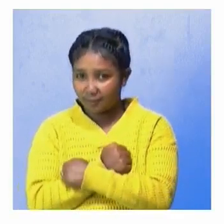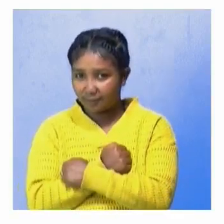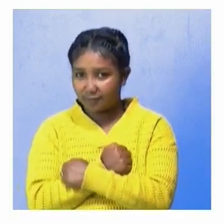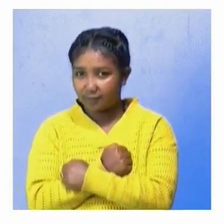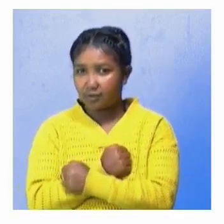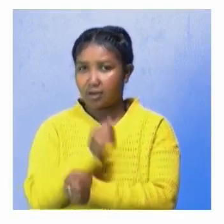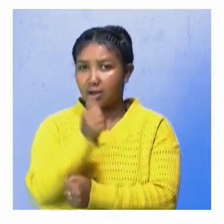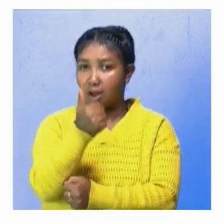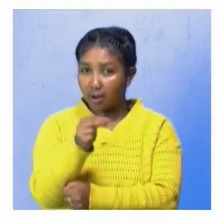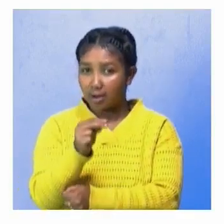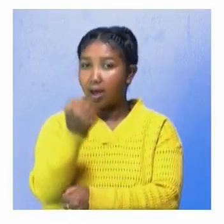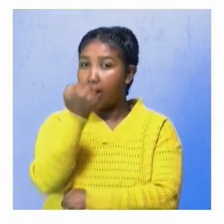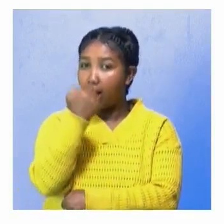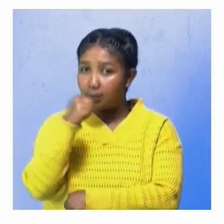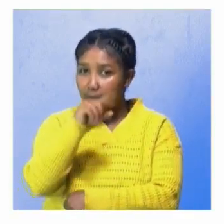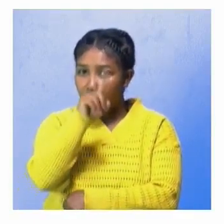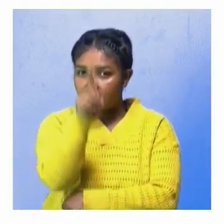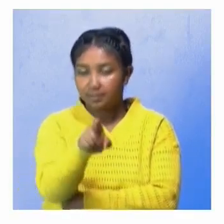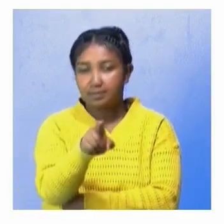an apple?